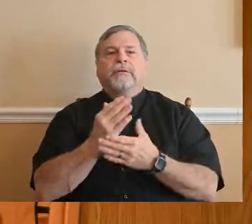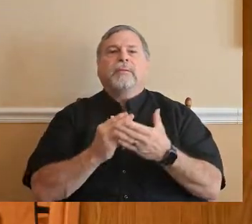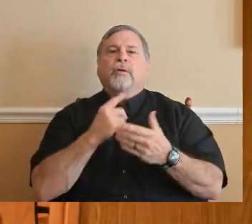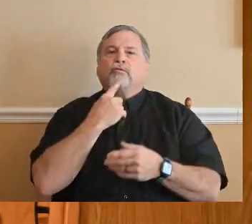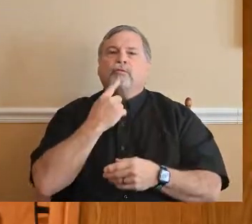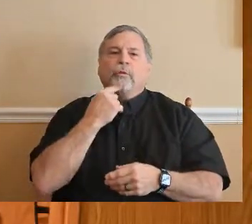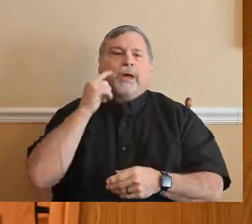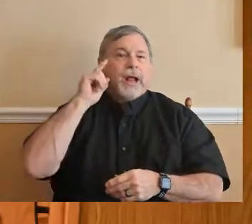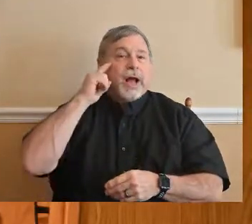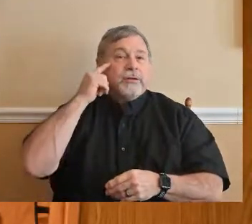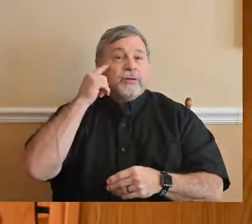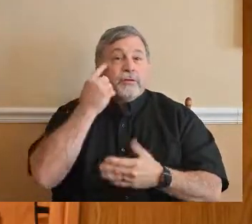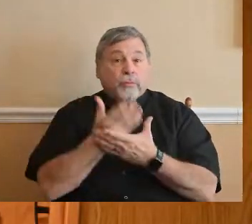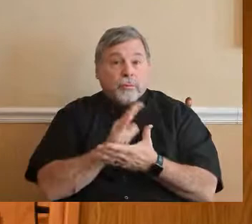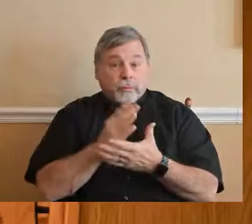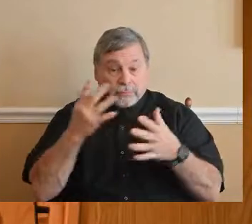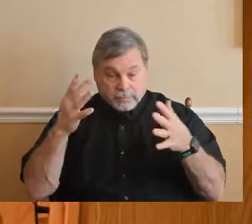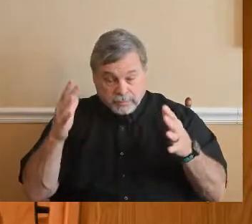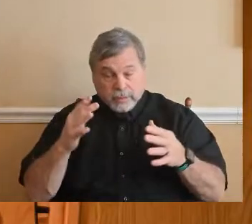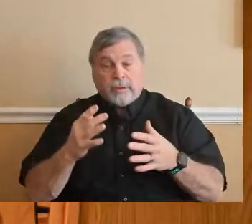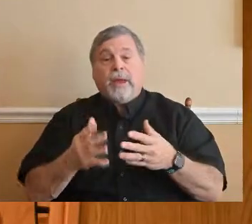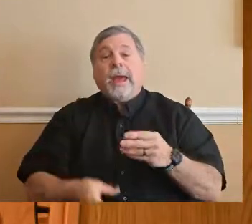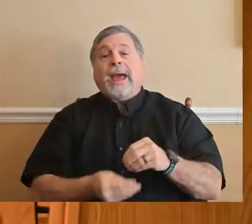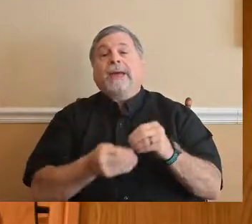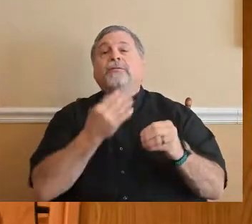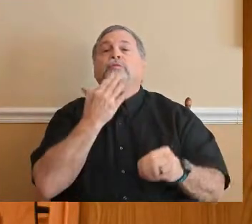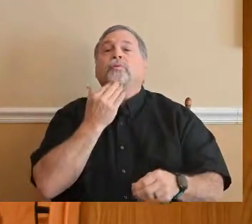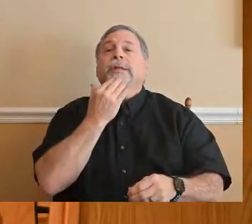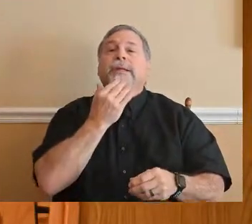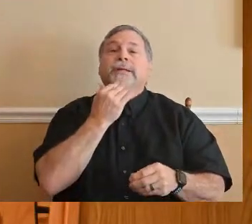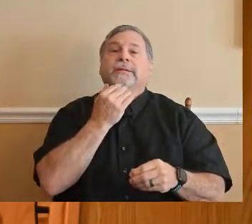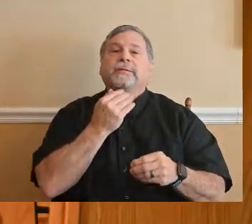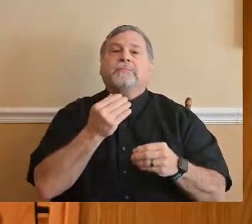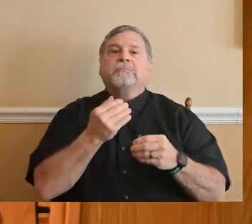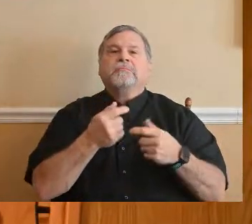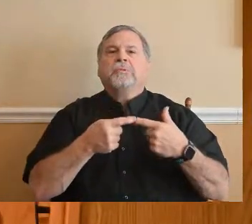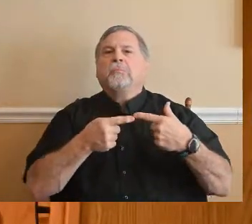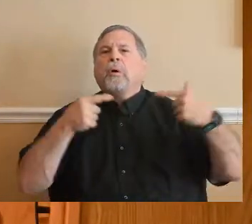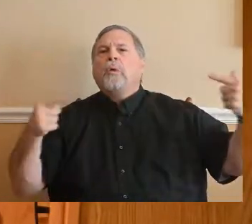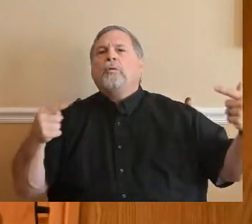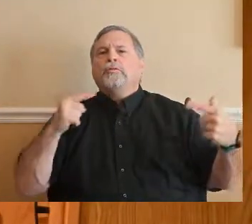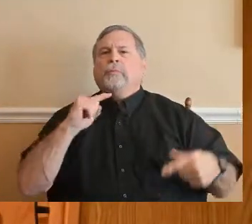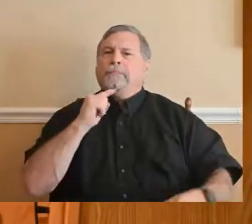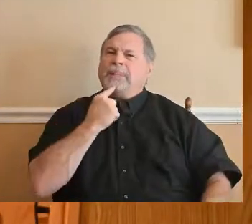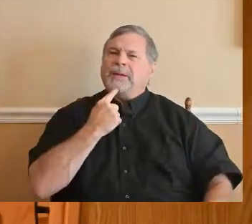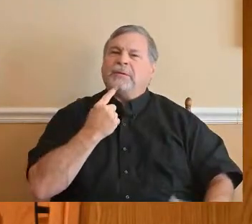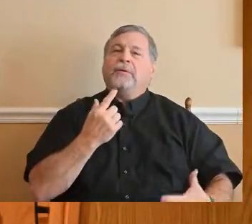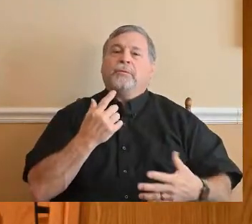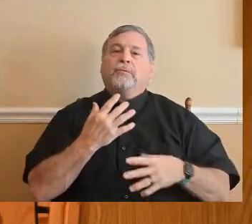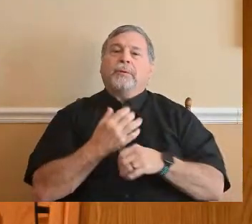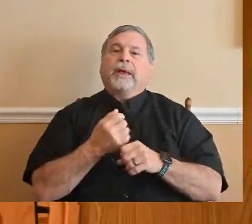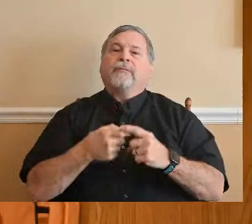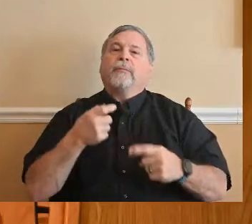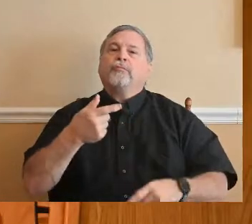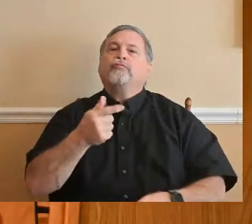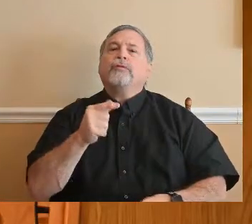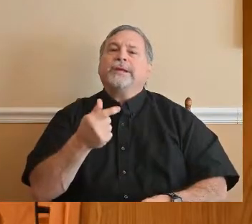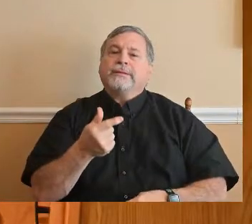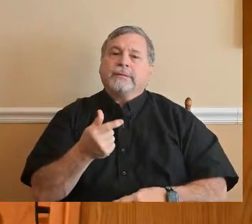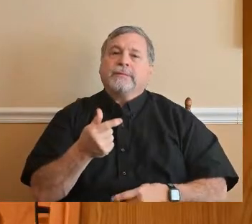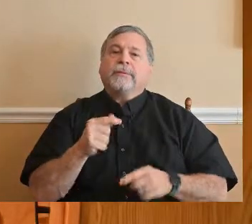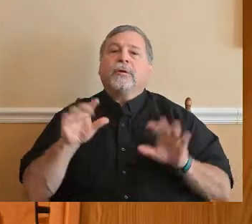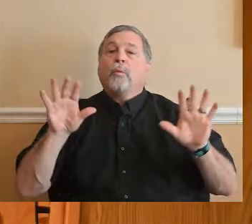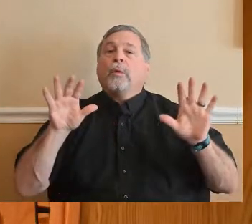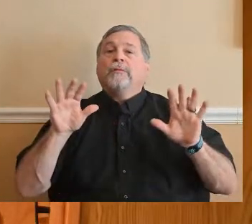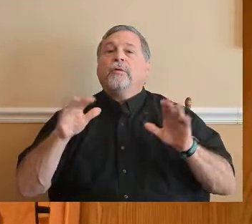of the red onions, it'll add some sweetness to also counteract some of the bitterness that you might get from some of these greens. And you should enjoy this as